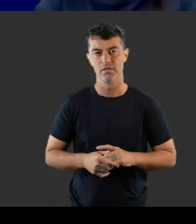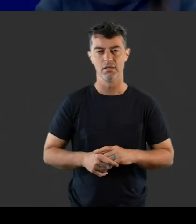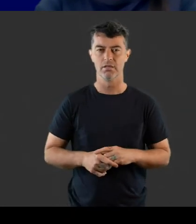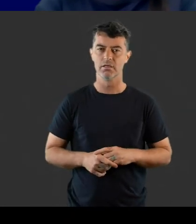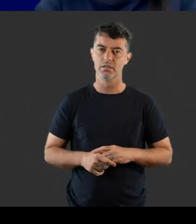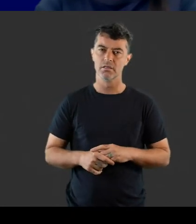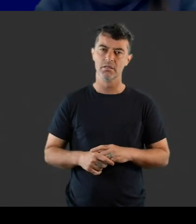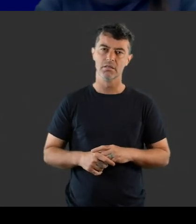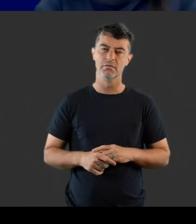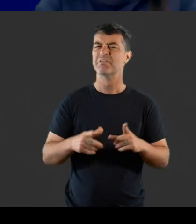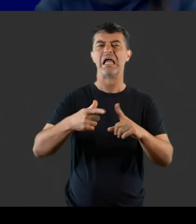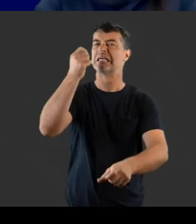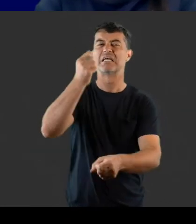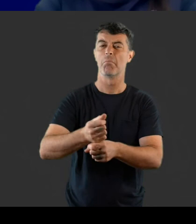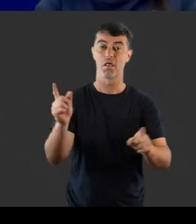eye.